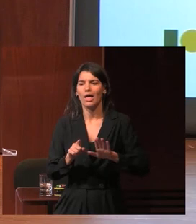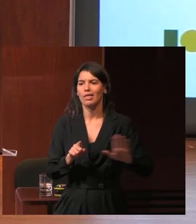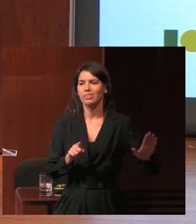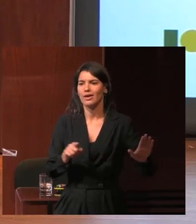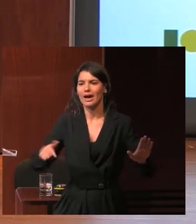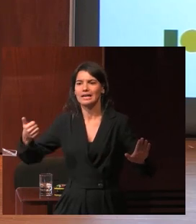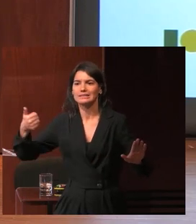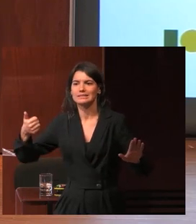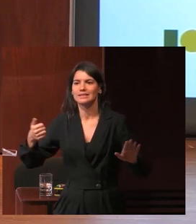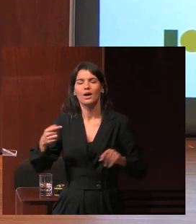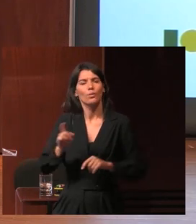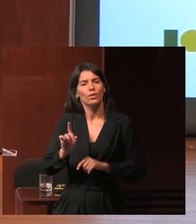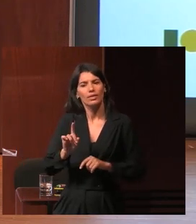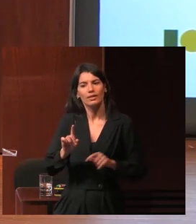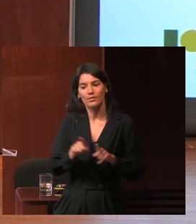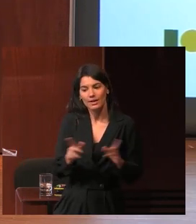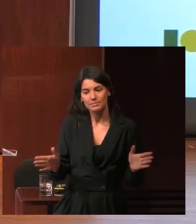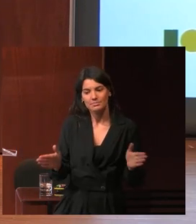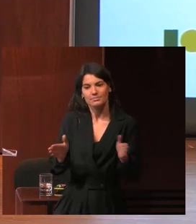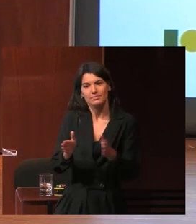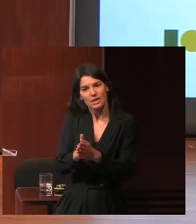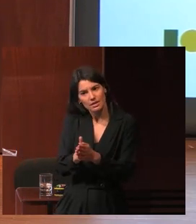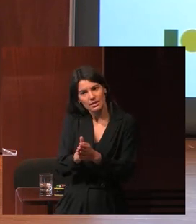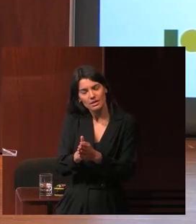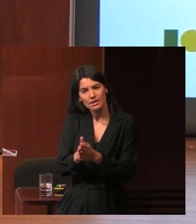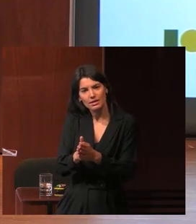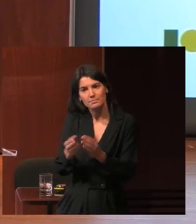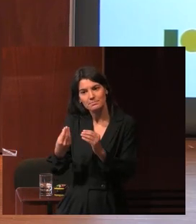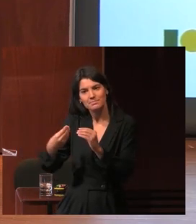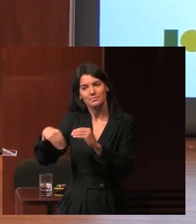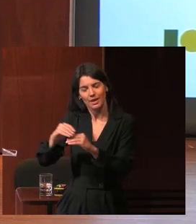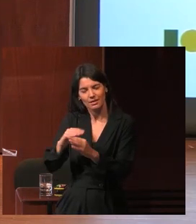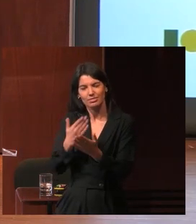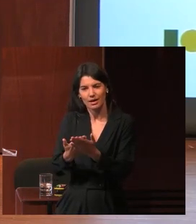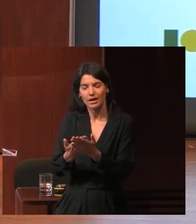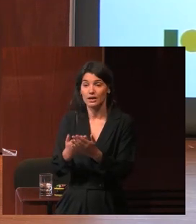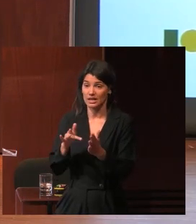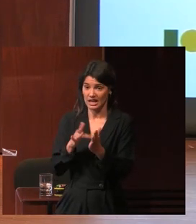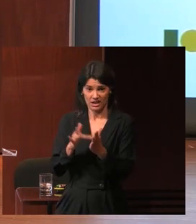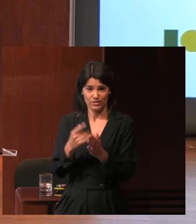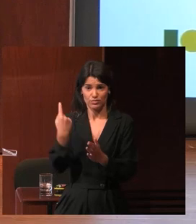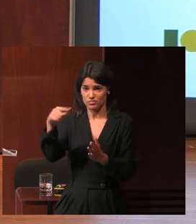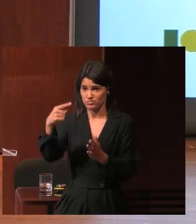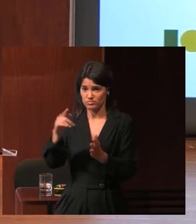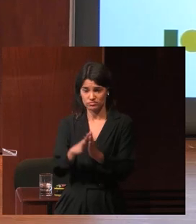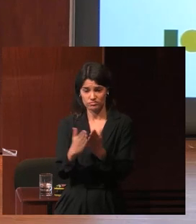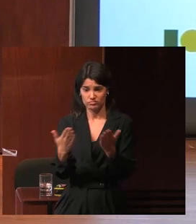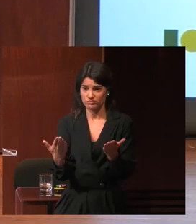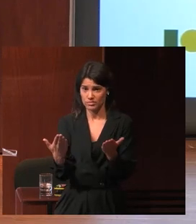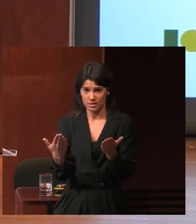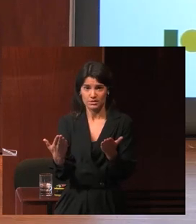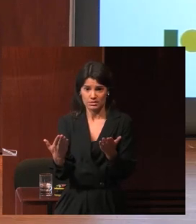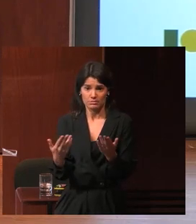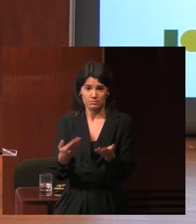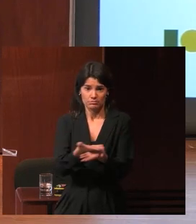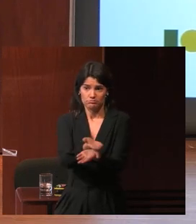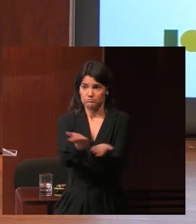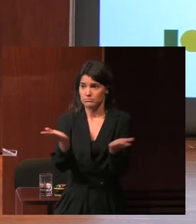if you have just a book and nothing else to give to the young